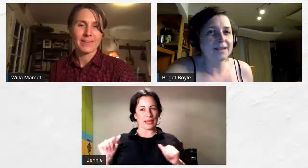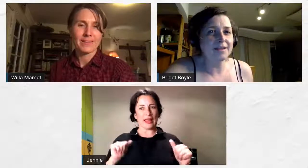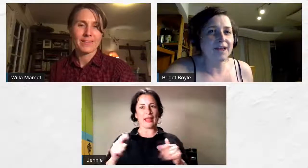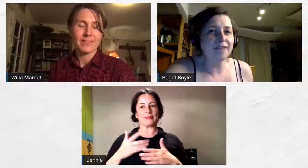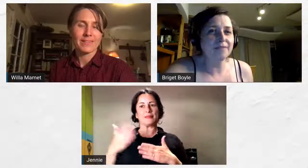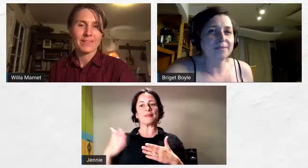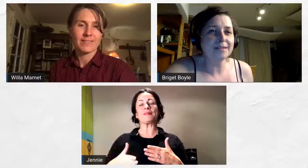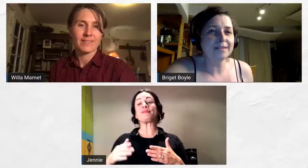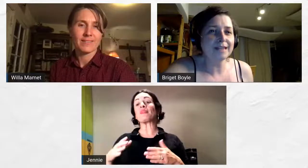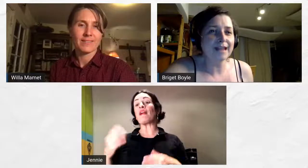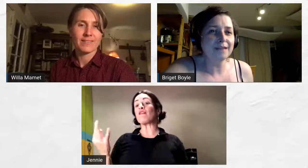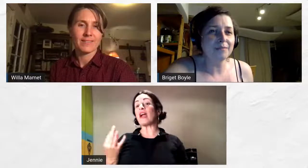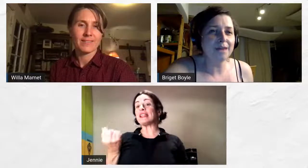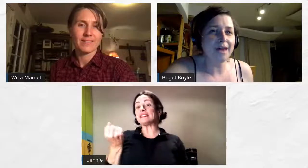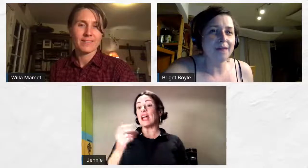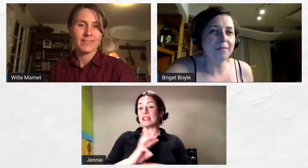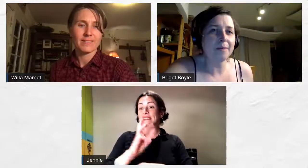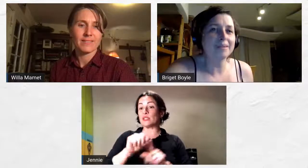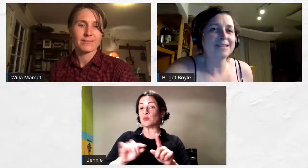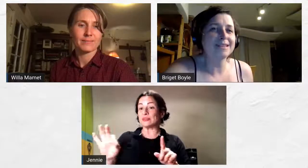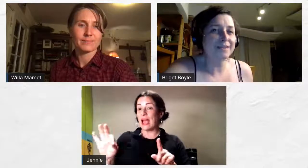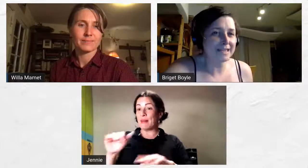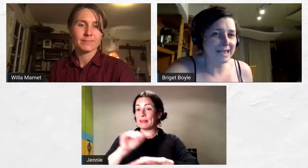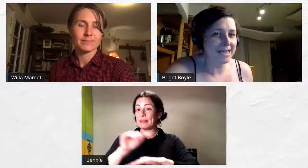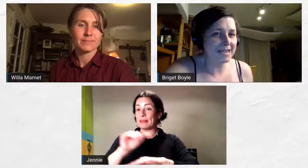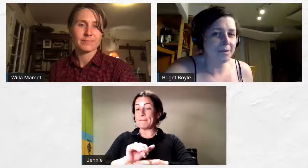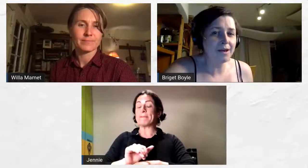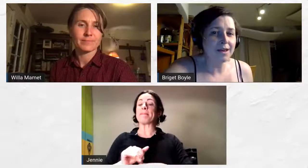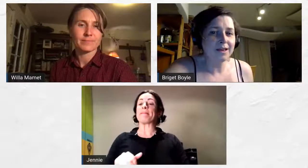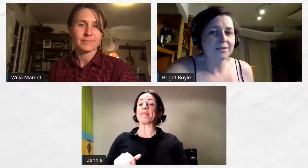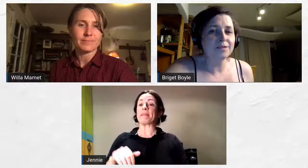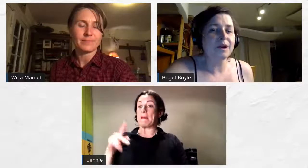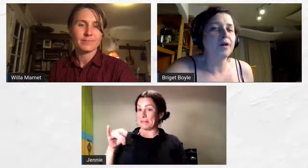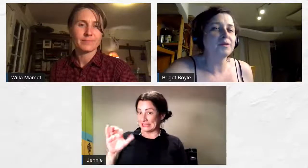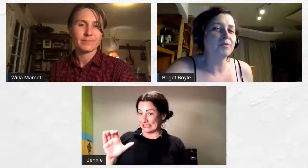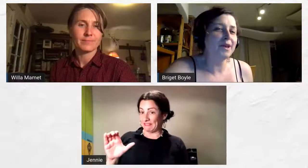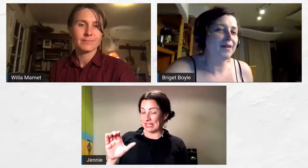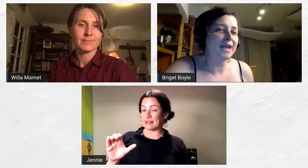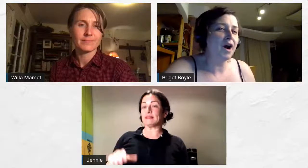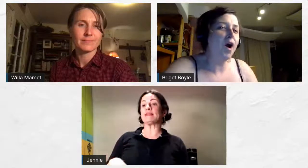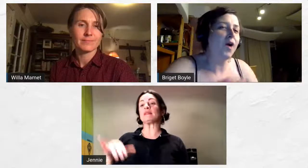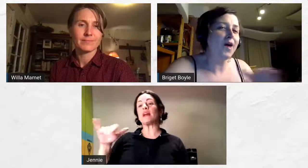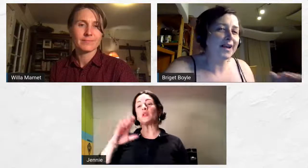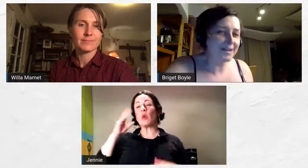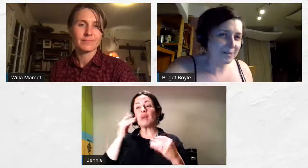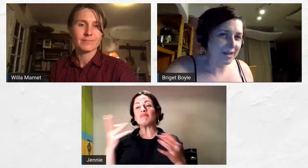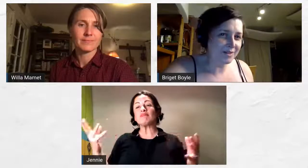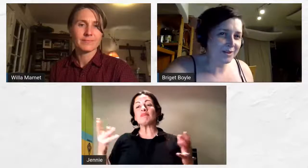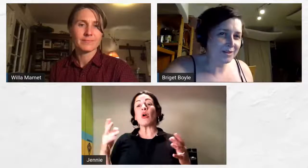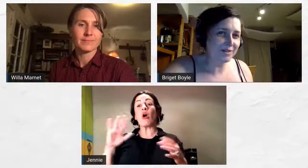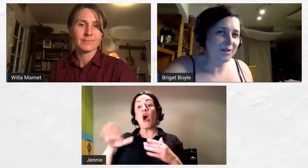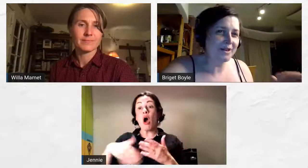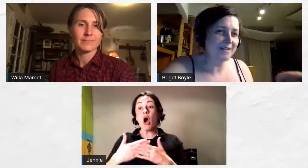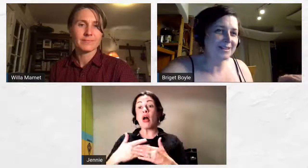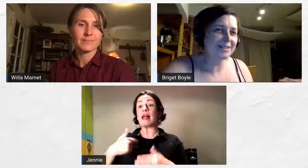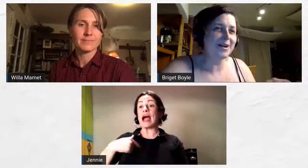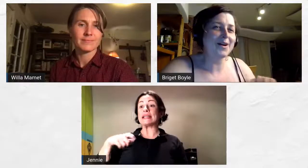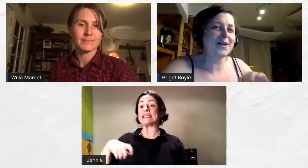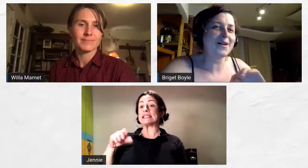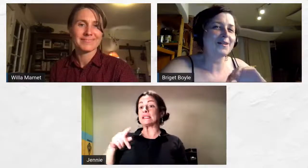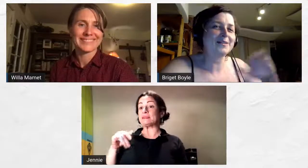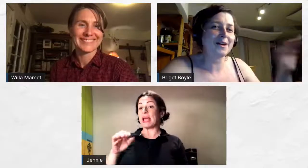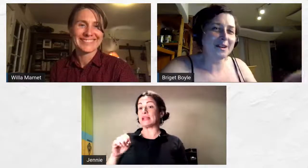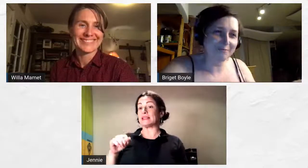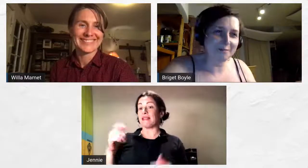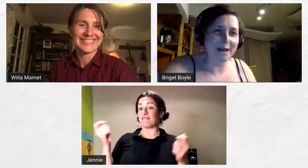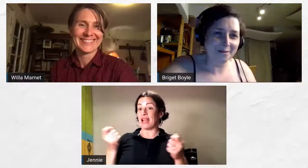and Saturday from 6 to 9 p.m. Pacific time. Just want to also point out that all I Need Space Festival events